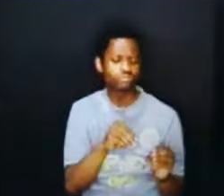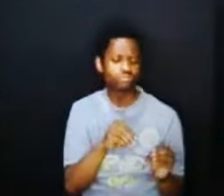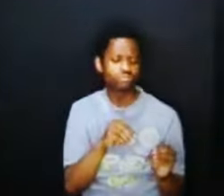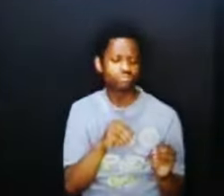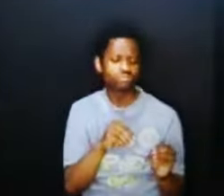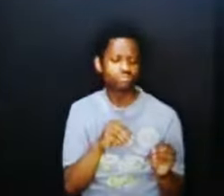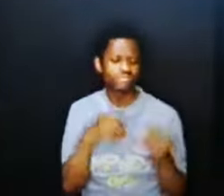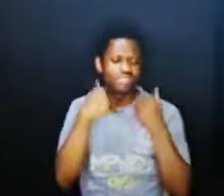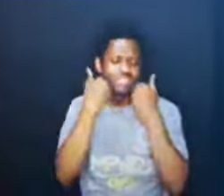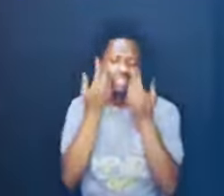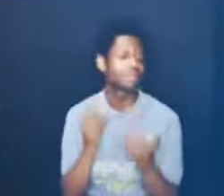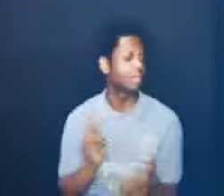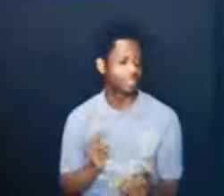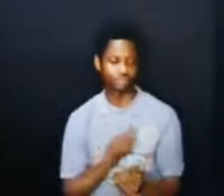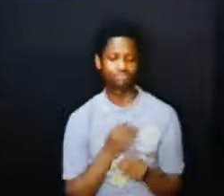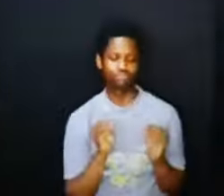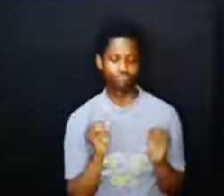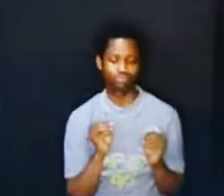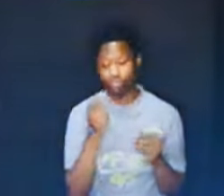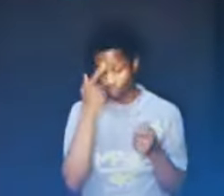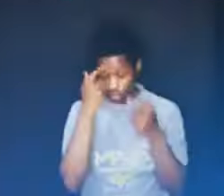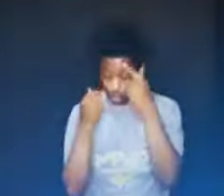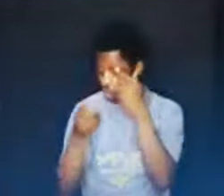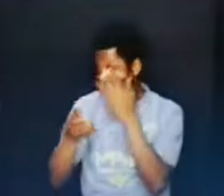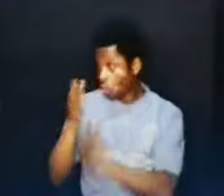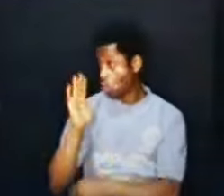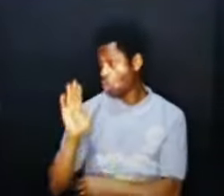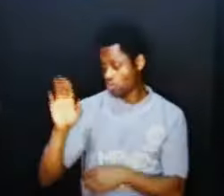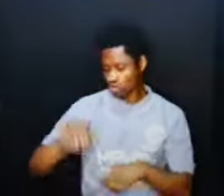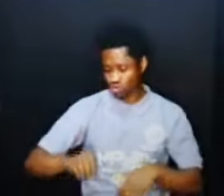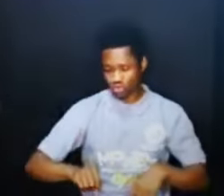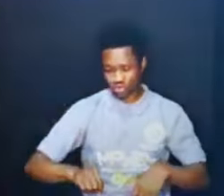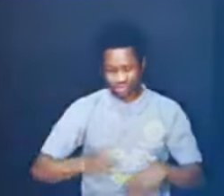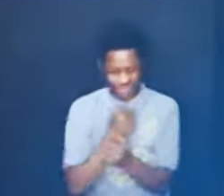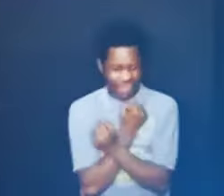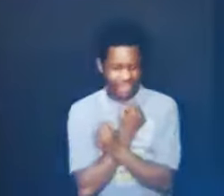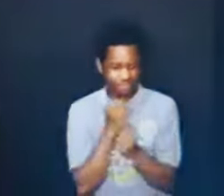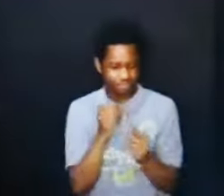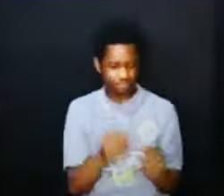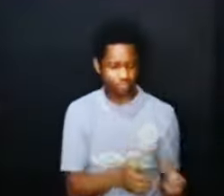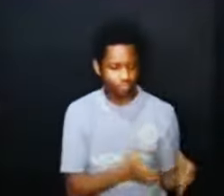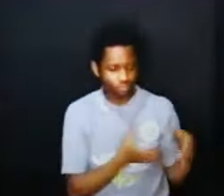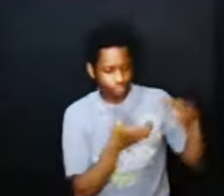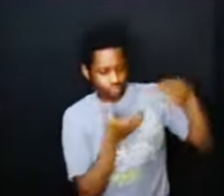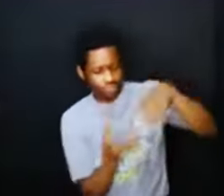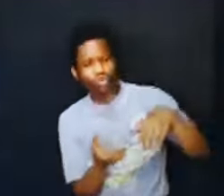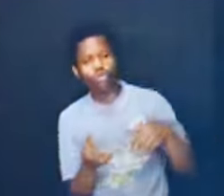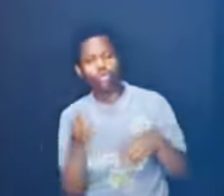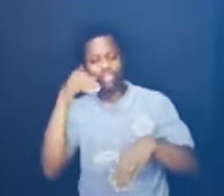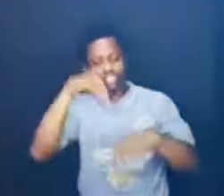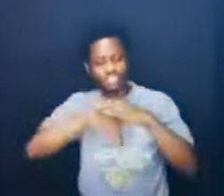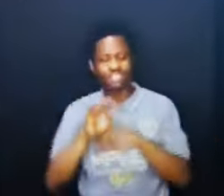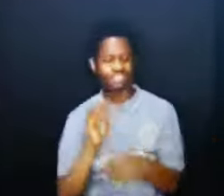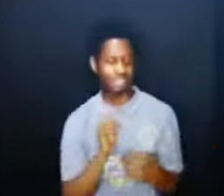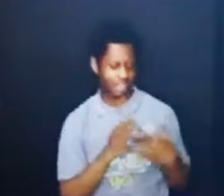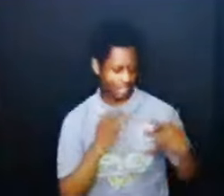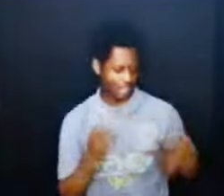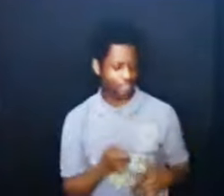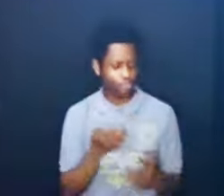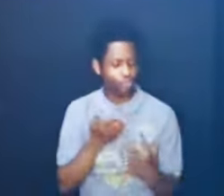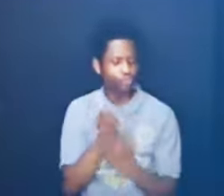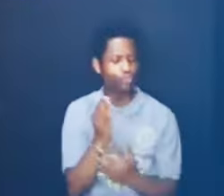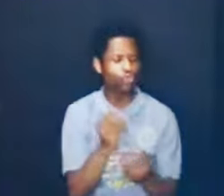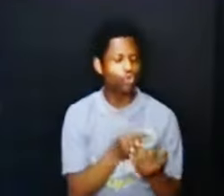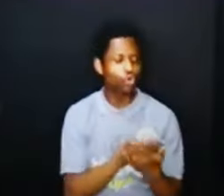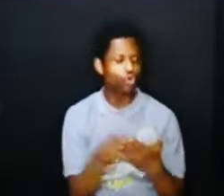Because God's love has been poured out into our hearts through the Holy Spirit who has been given